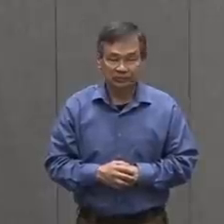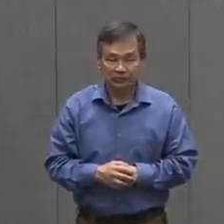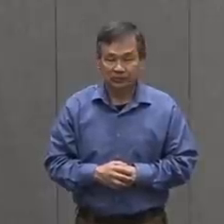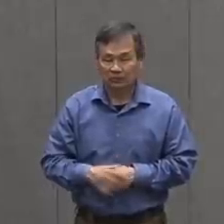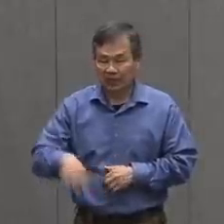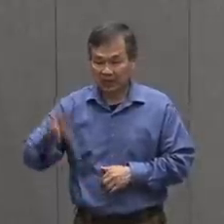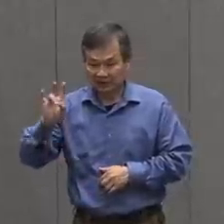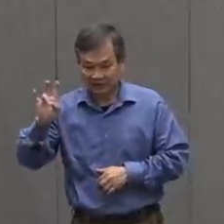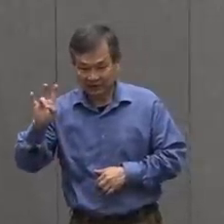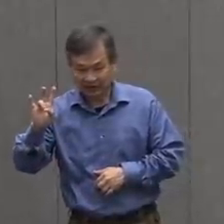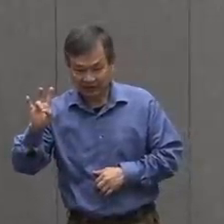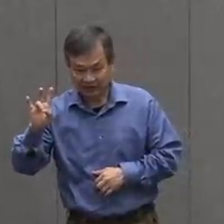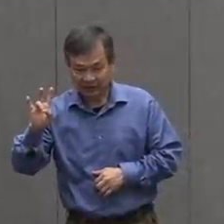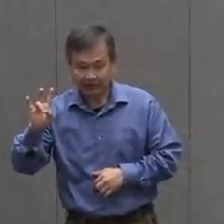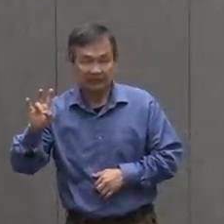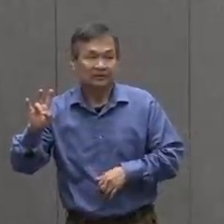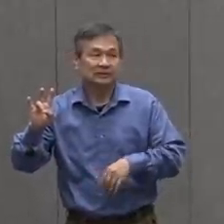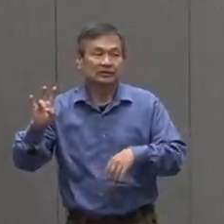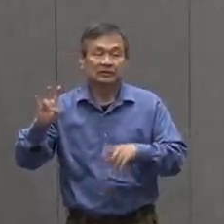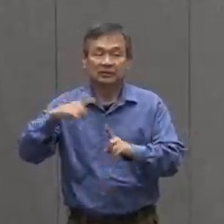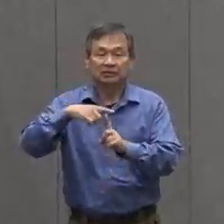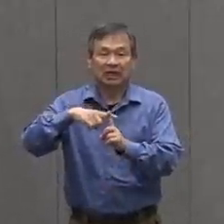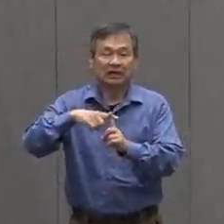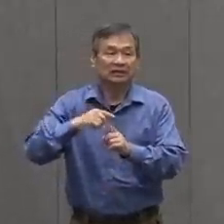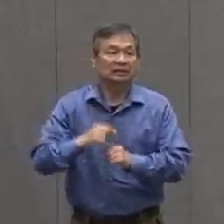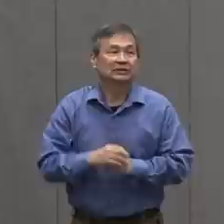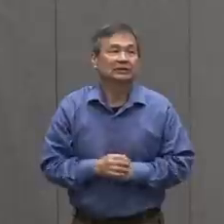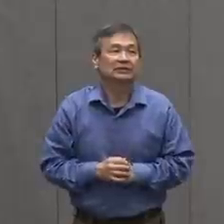7 dots plus